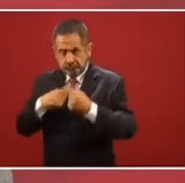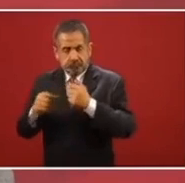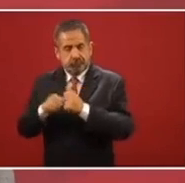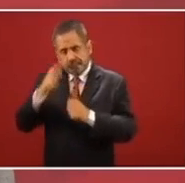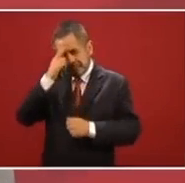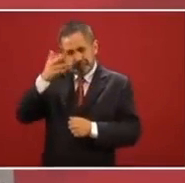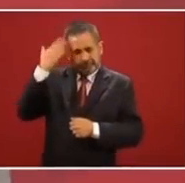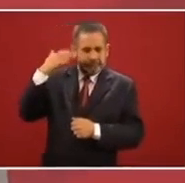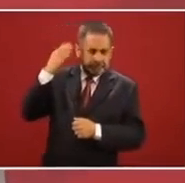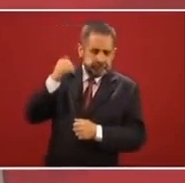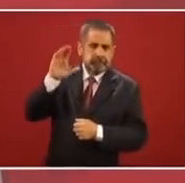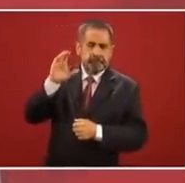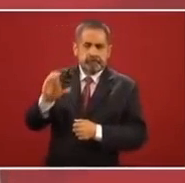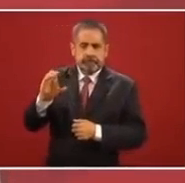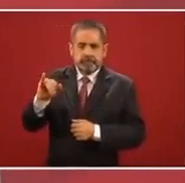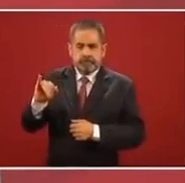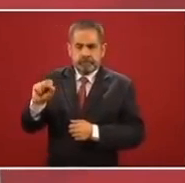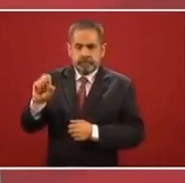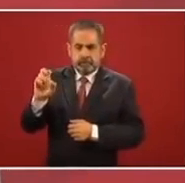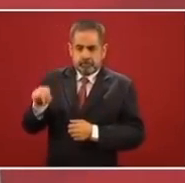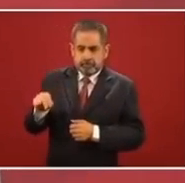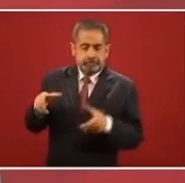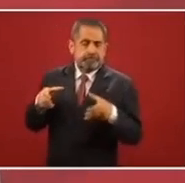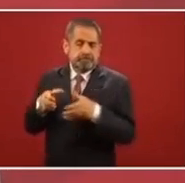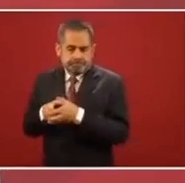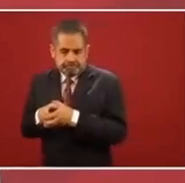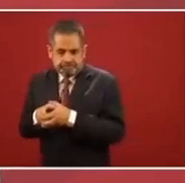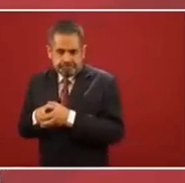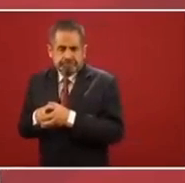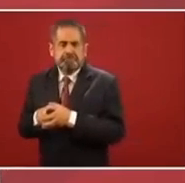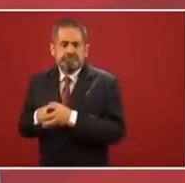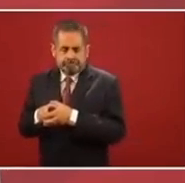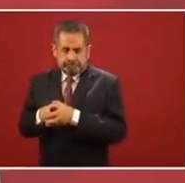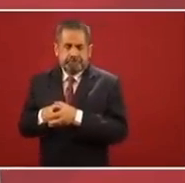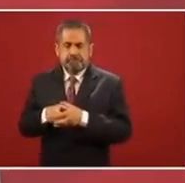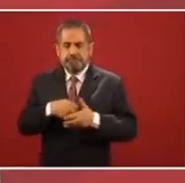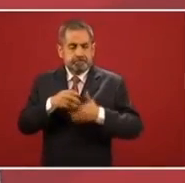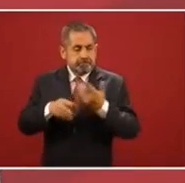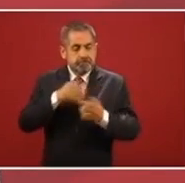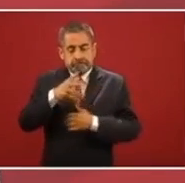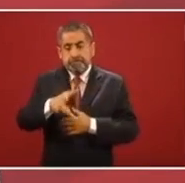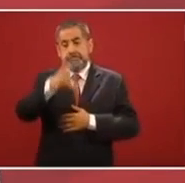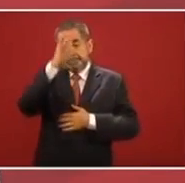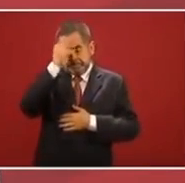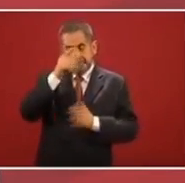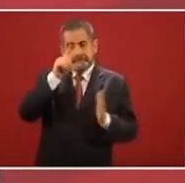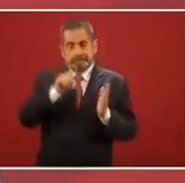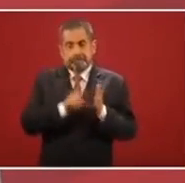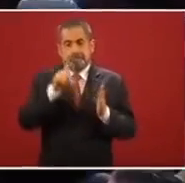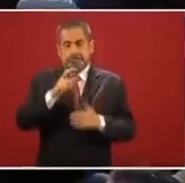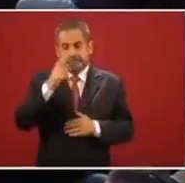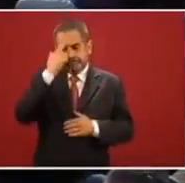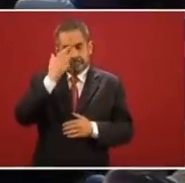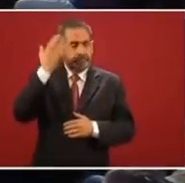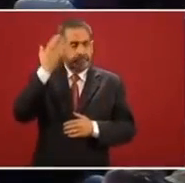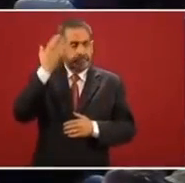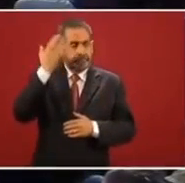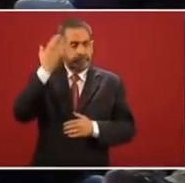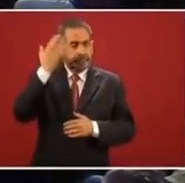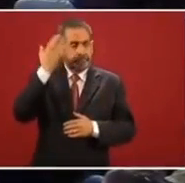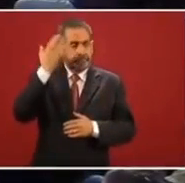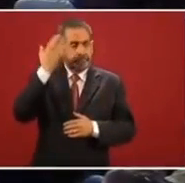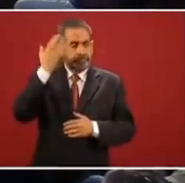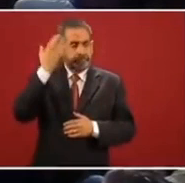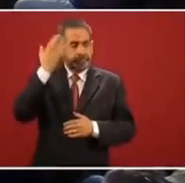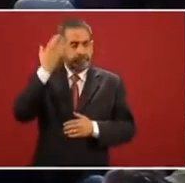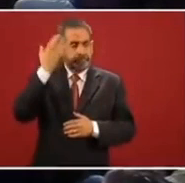CSEN. En este trabajo tomamos las lecciones aprendidas de la pandemia de influenza 2009 And